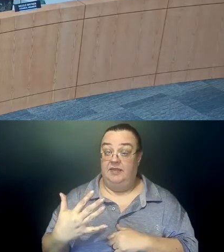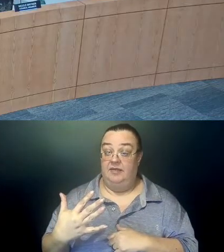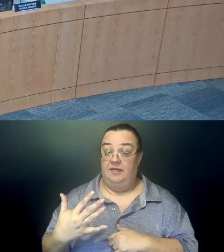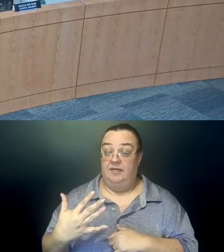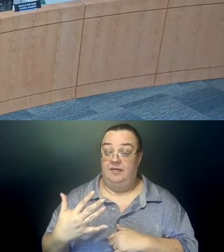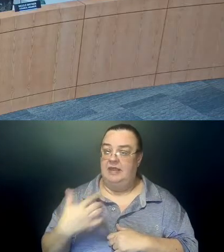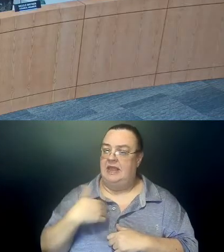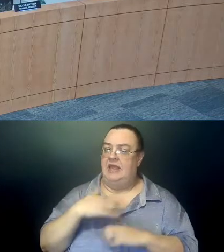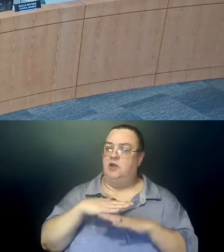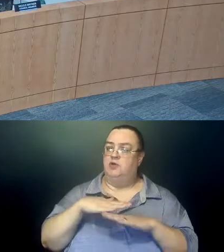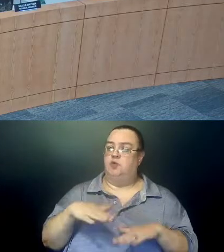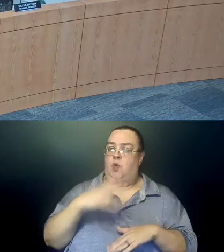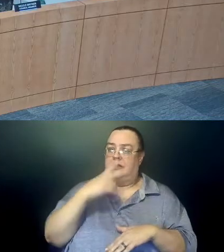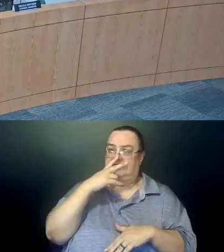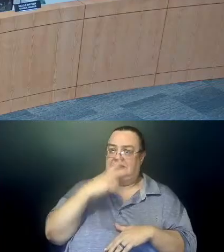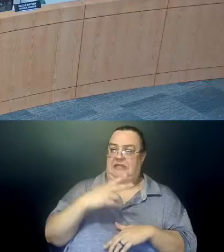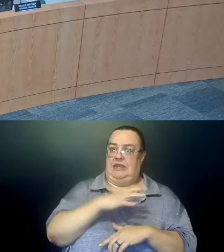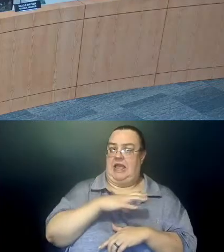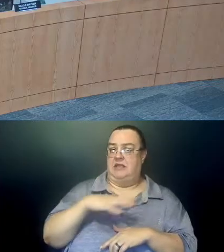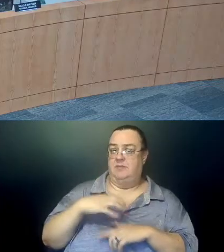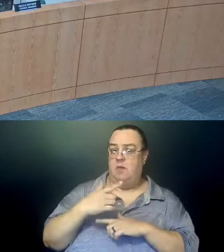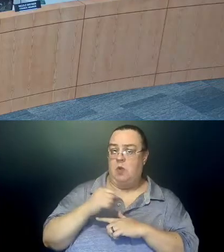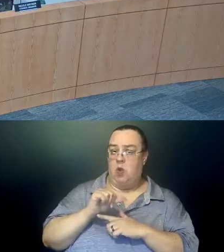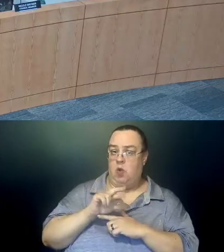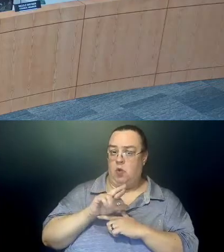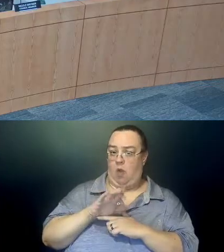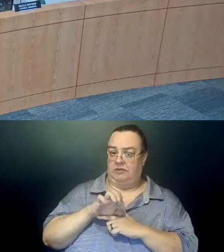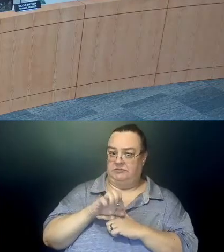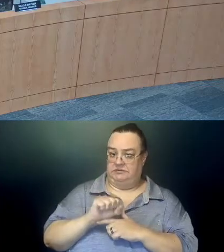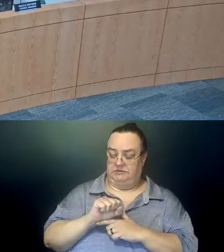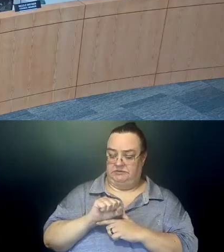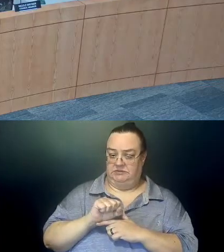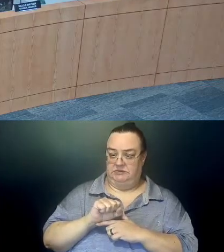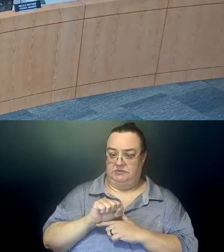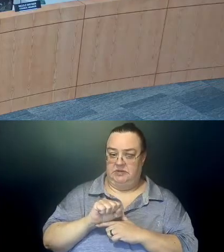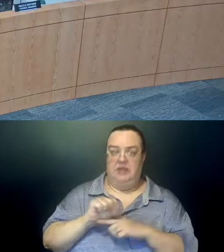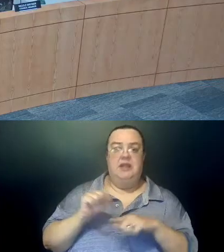I don't see Councilmember Garces.